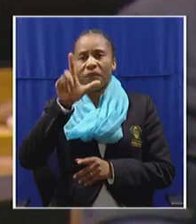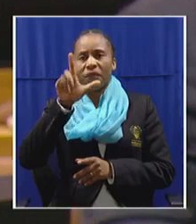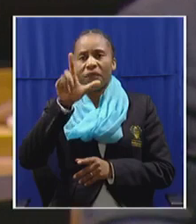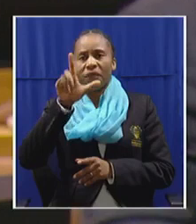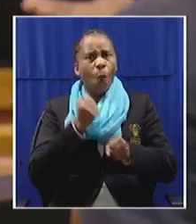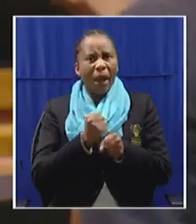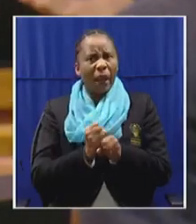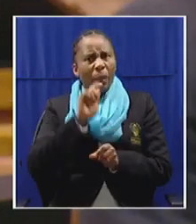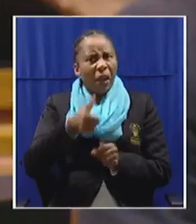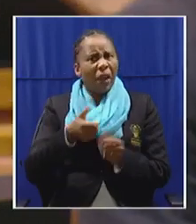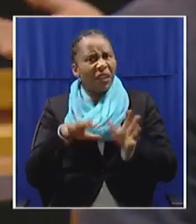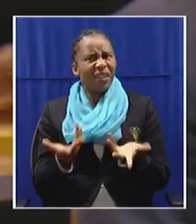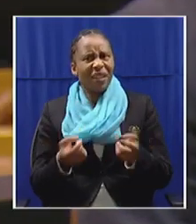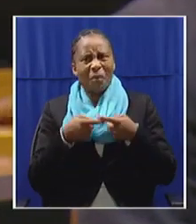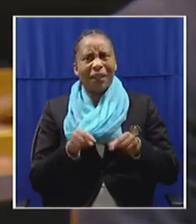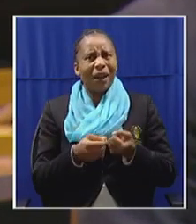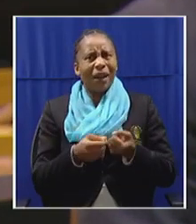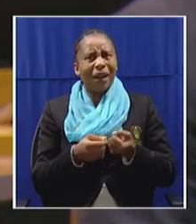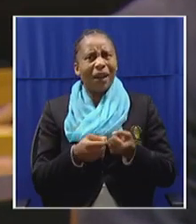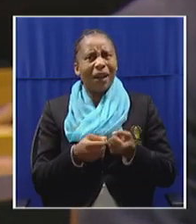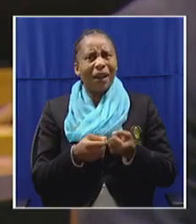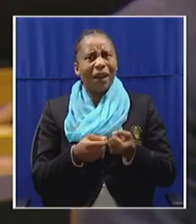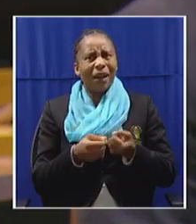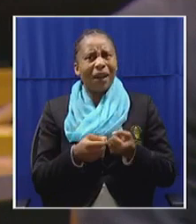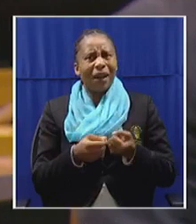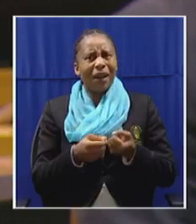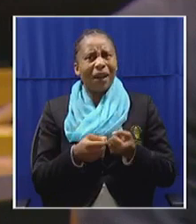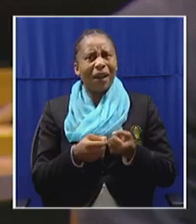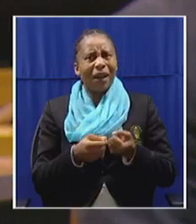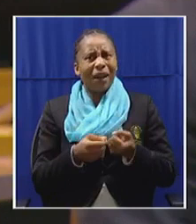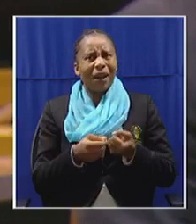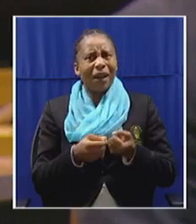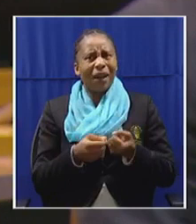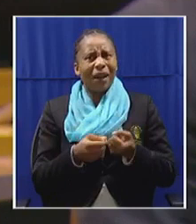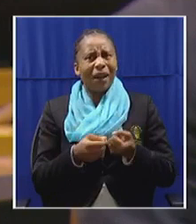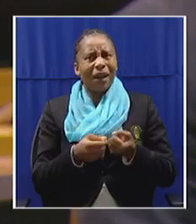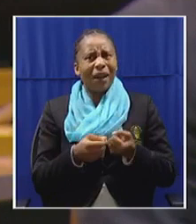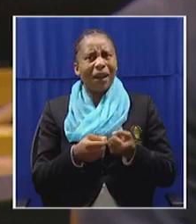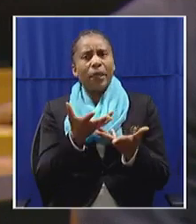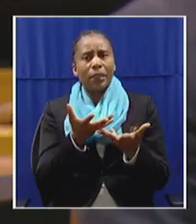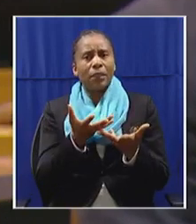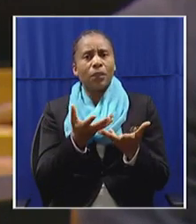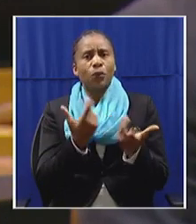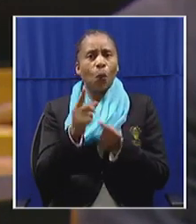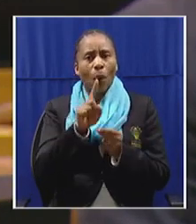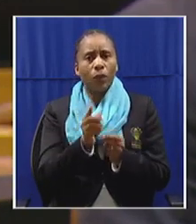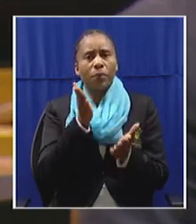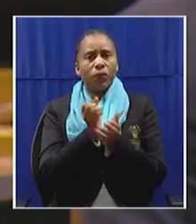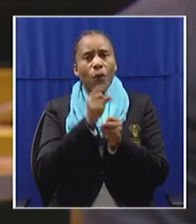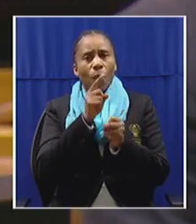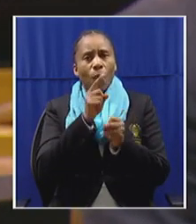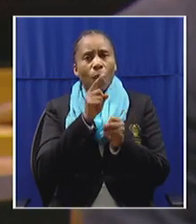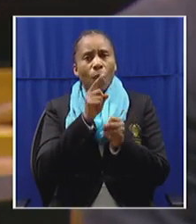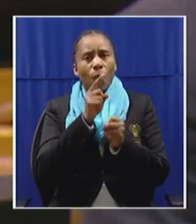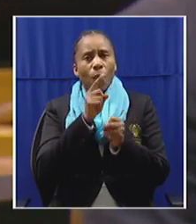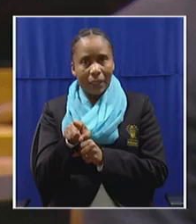the problem. So what is it specifically that government is going to do to ensure that the necessary requisite skills are